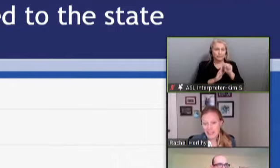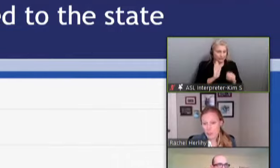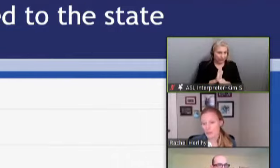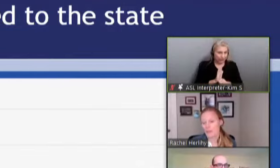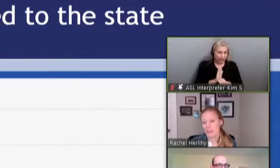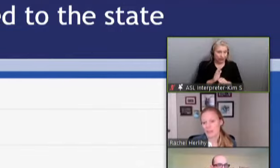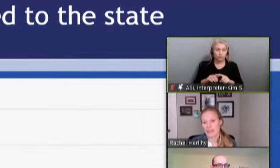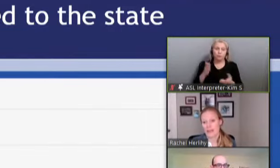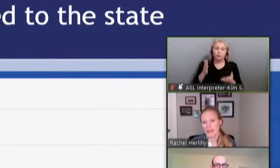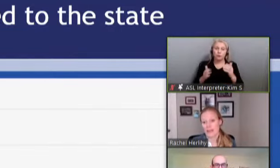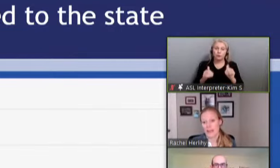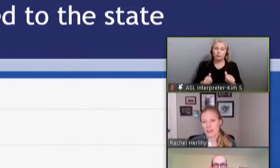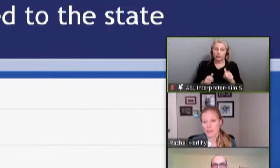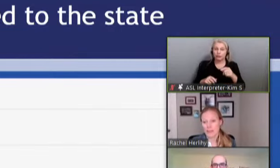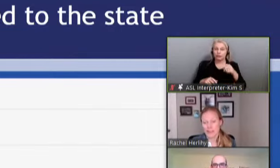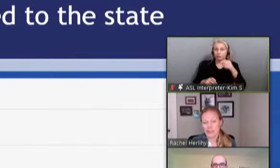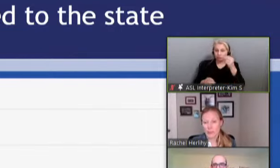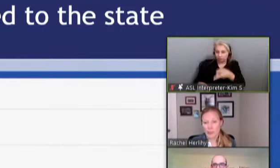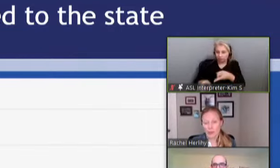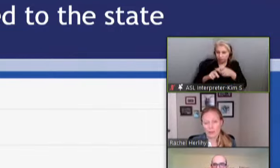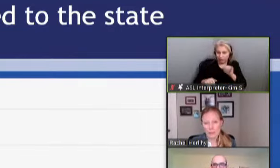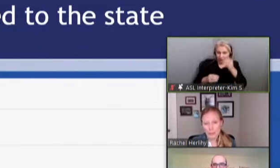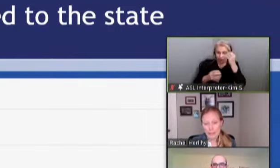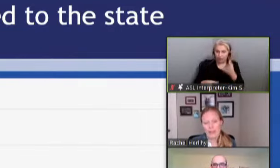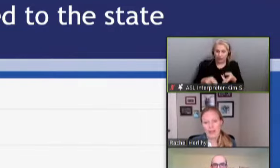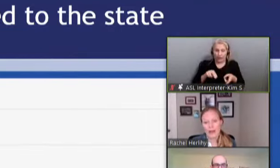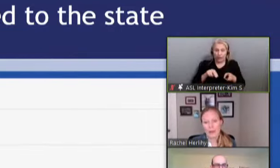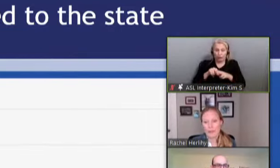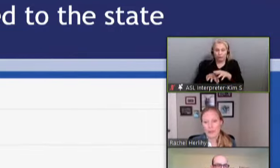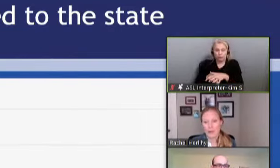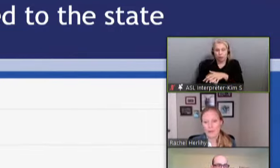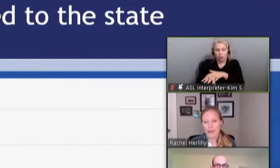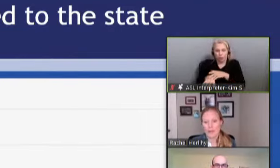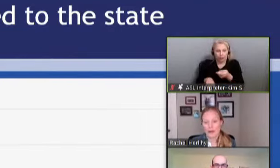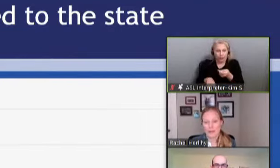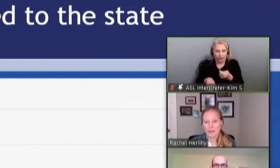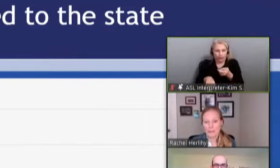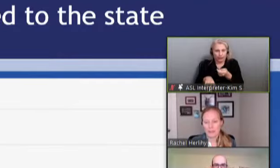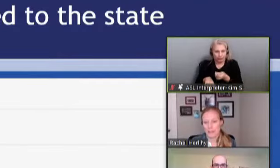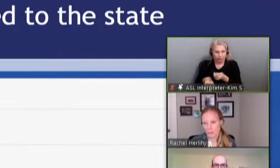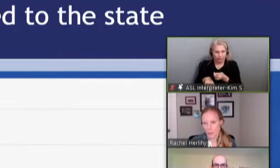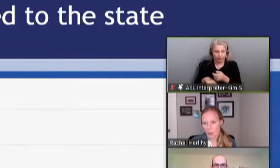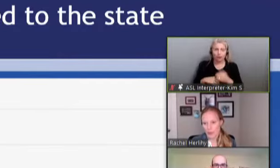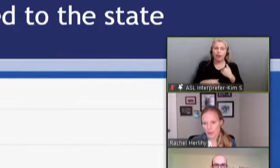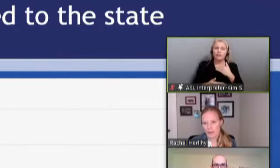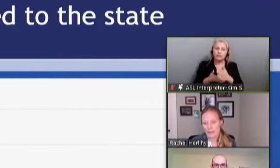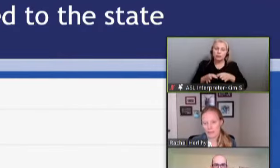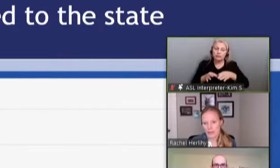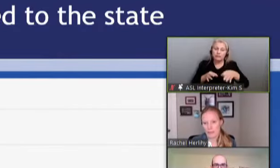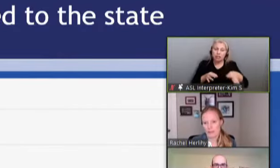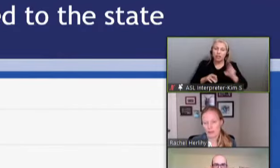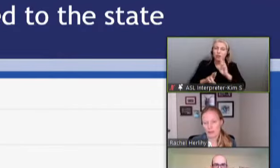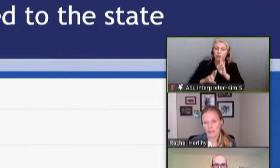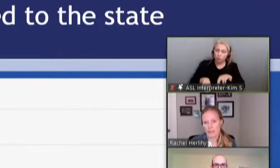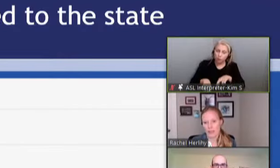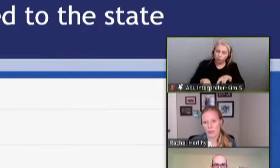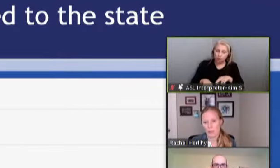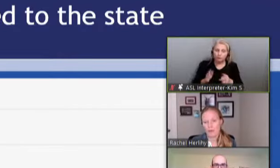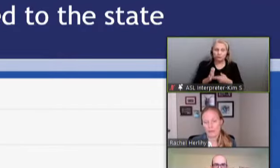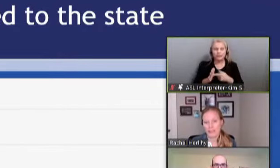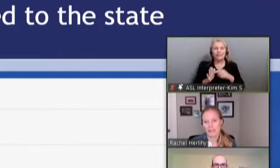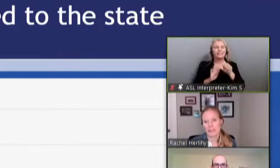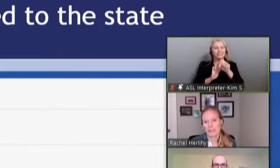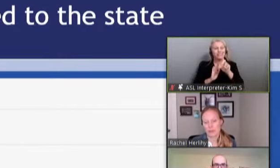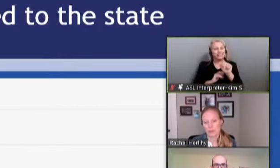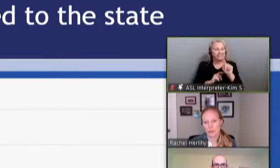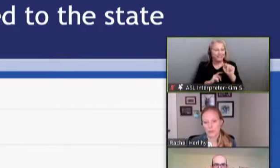can interpret from this data that that increase has slowed a little bit. We know that there are some delays in reporting sometimes, and so this data